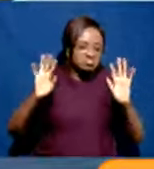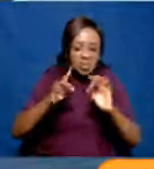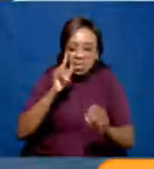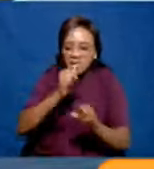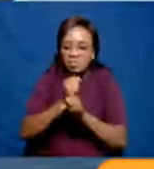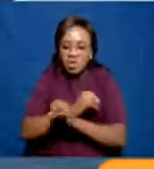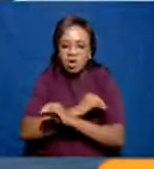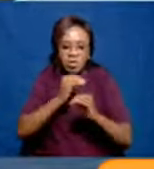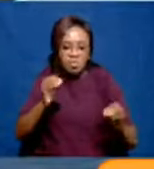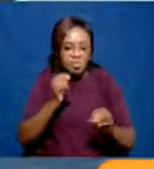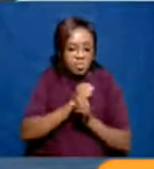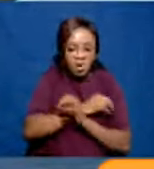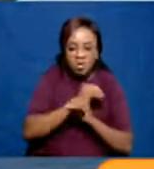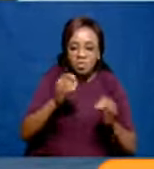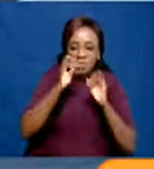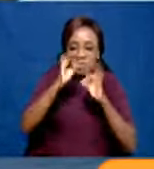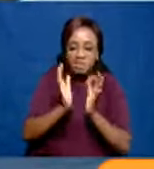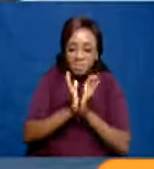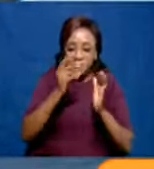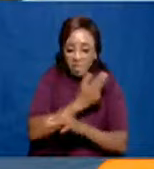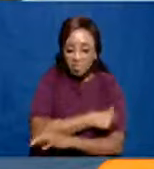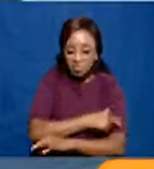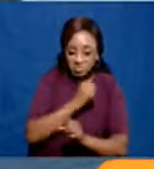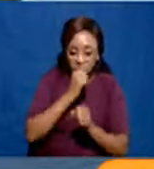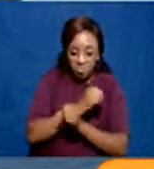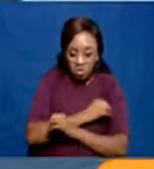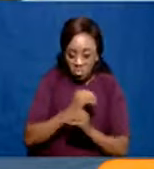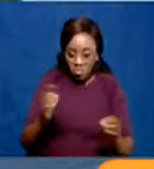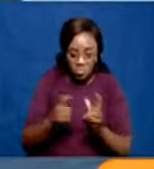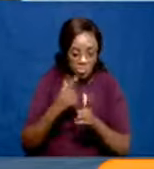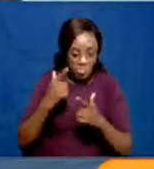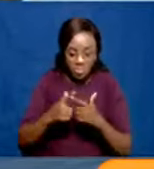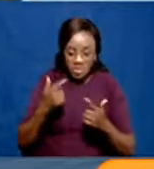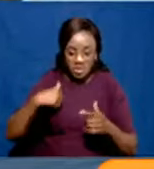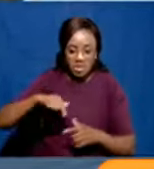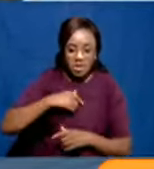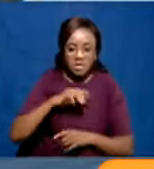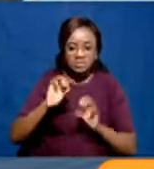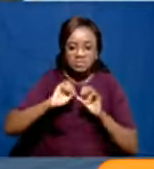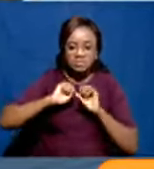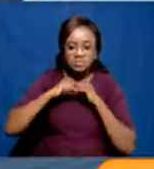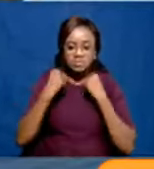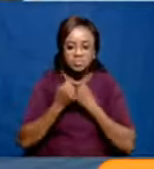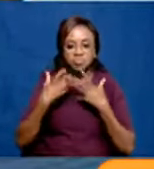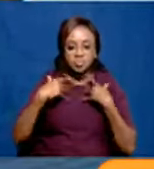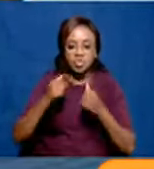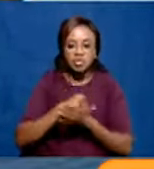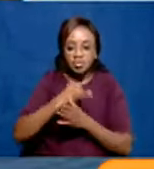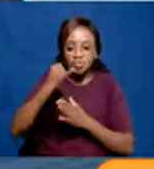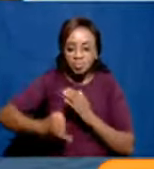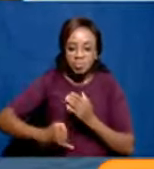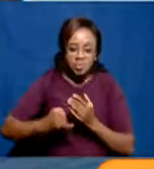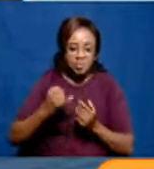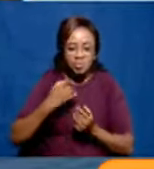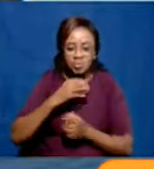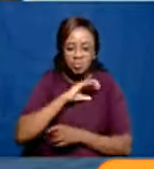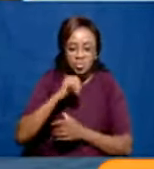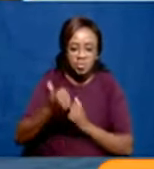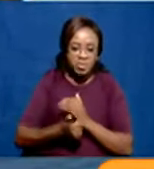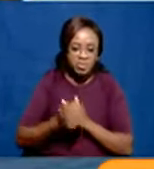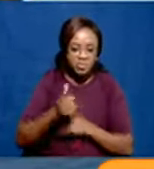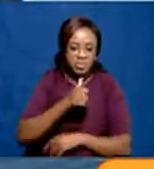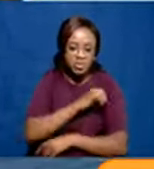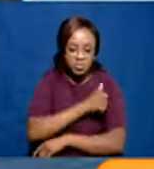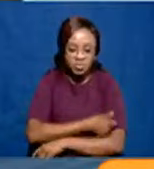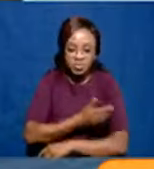are not working, because if our public hospitals are not working, then now it means, even us as social health authority, then it means we have got no mandate because there's no healthcare to pay for.